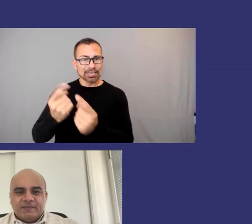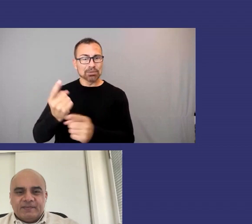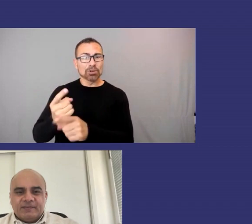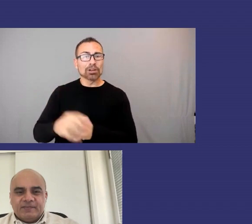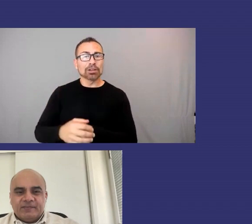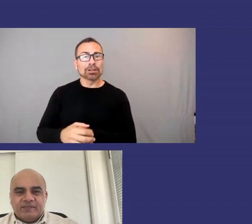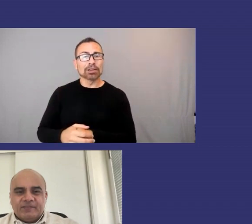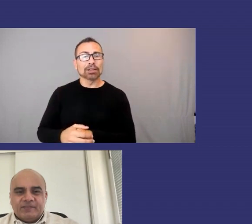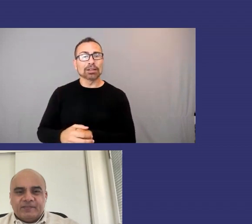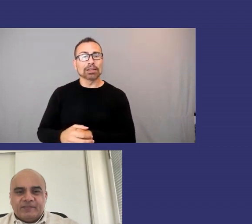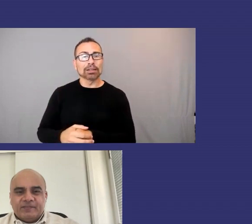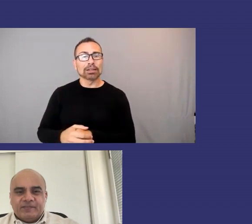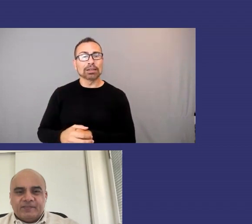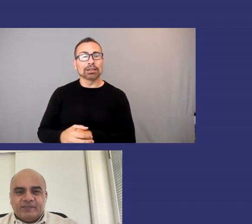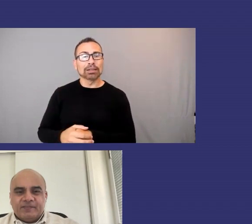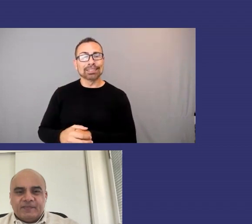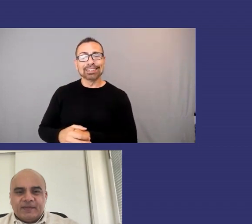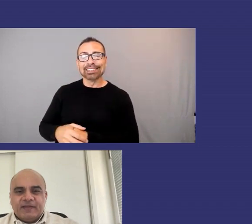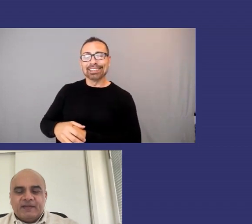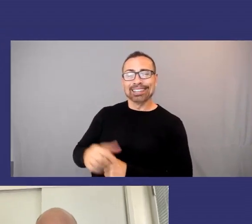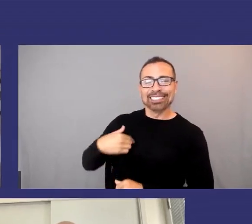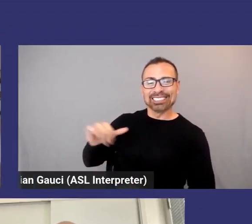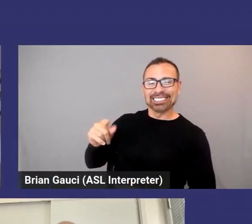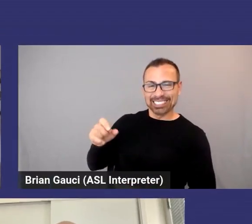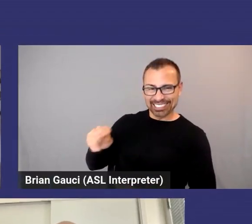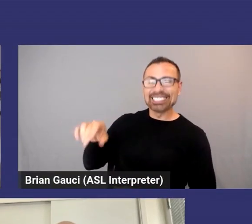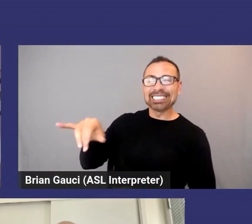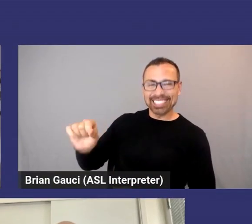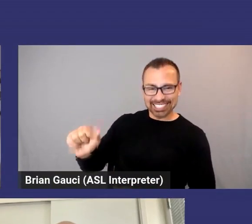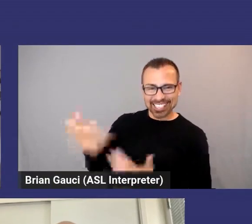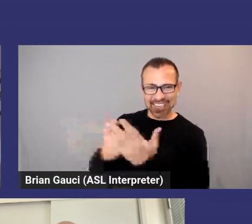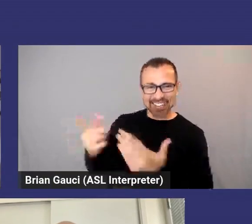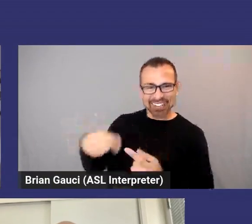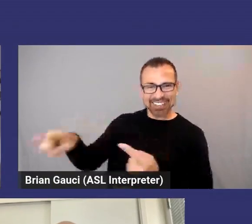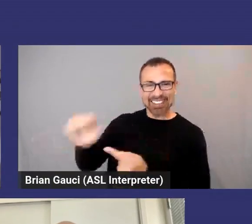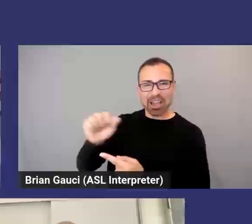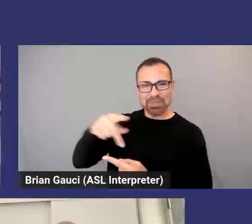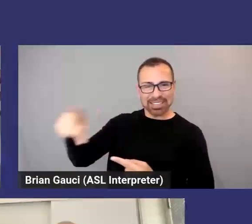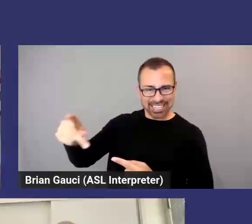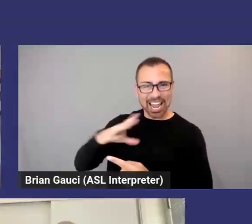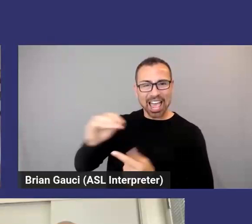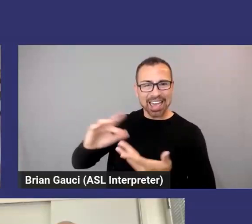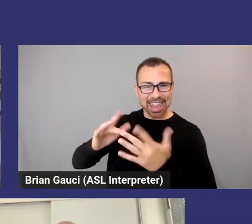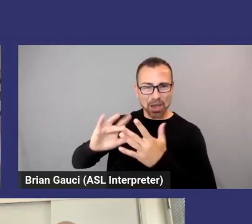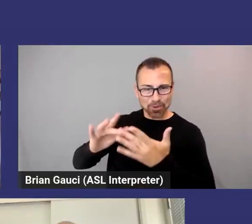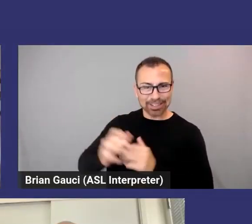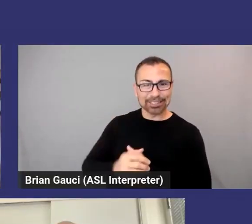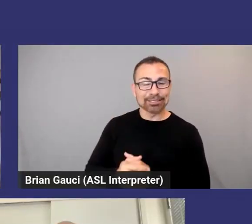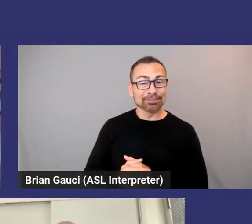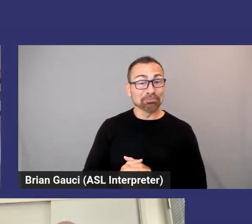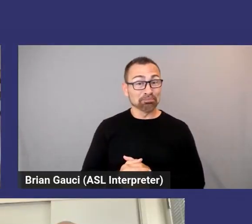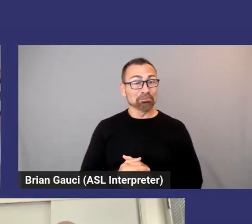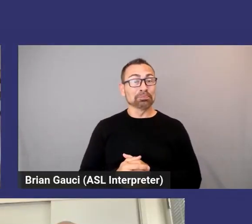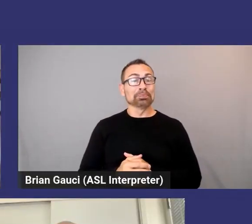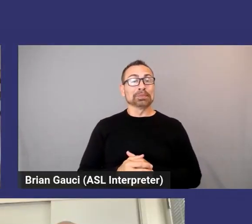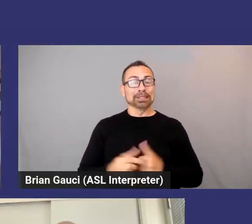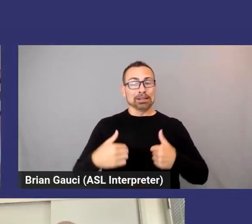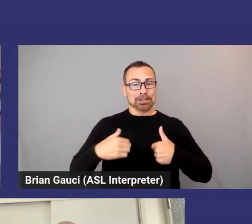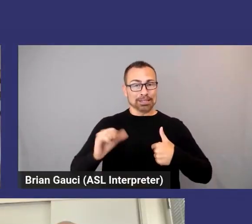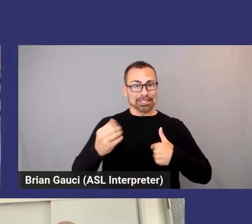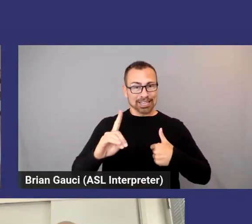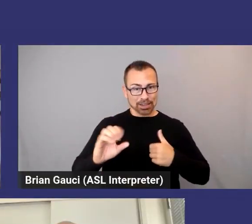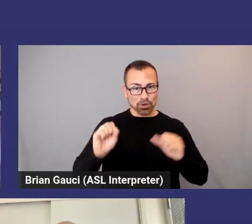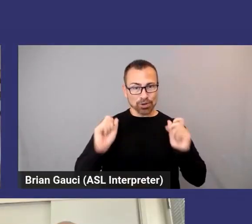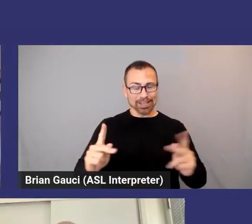all things application layer networking. So Okay. So what I know about VPC